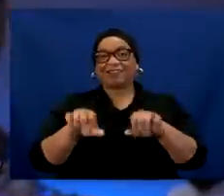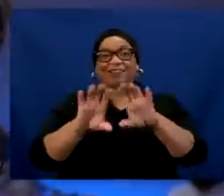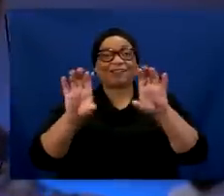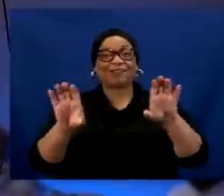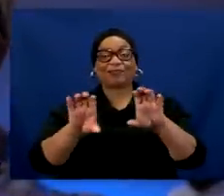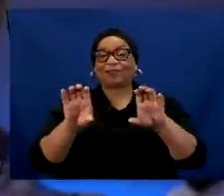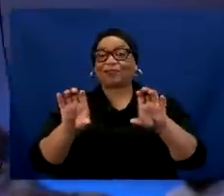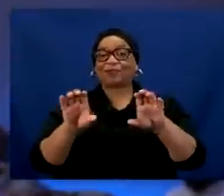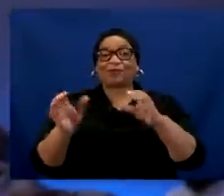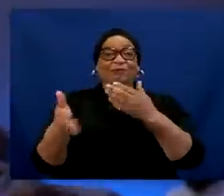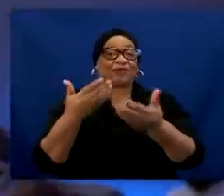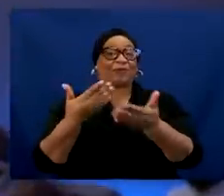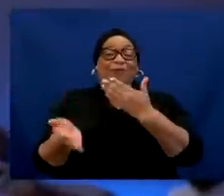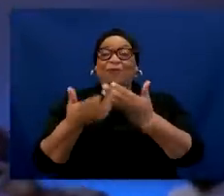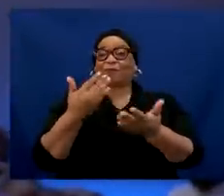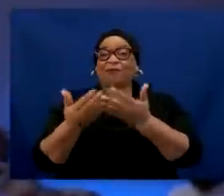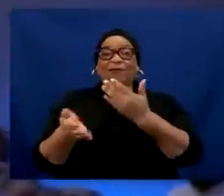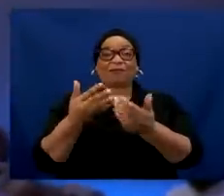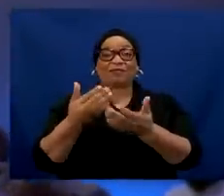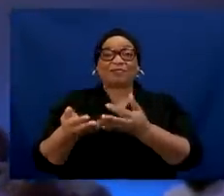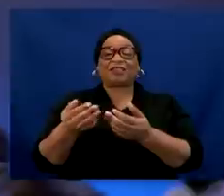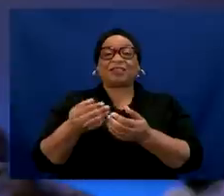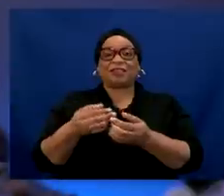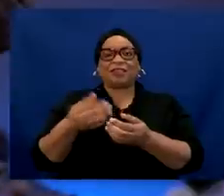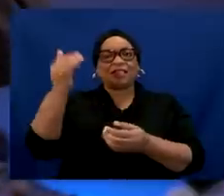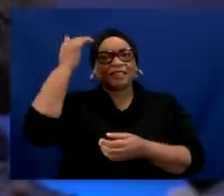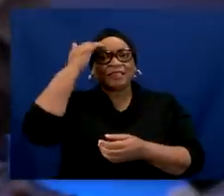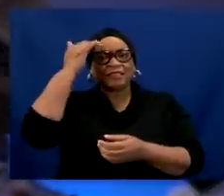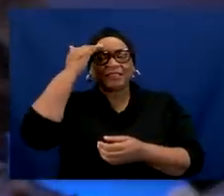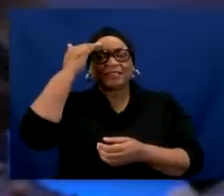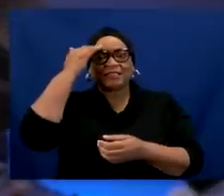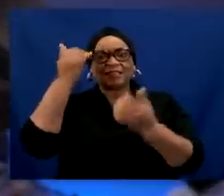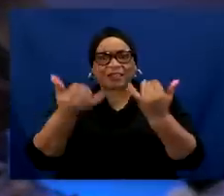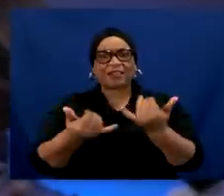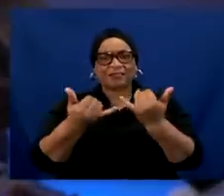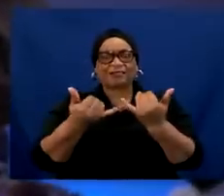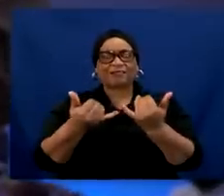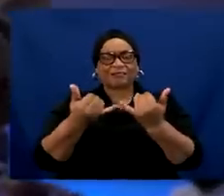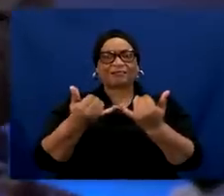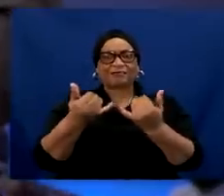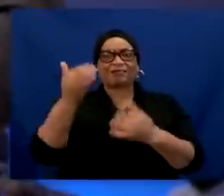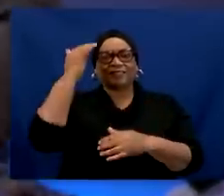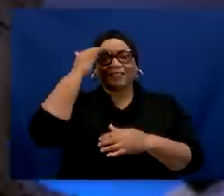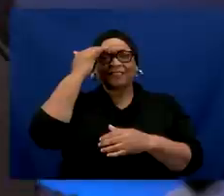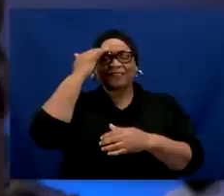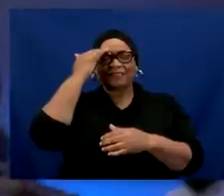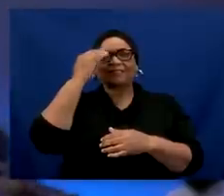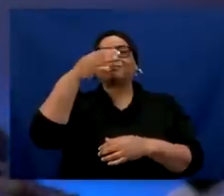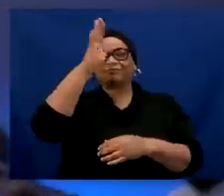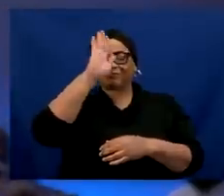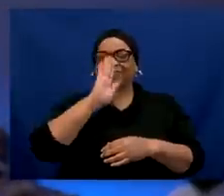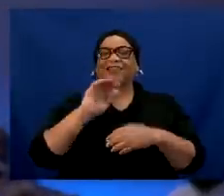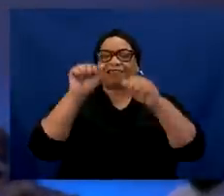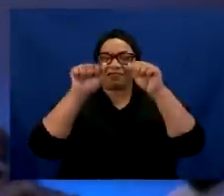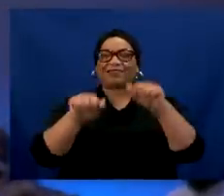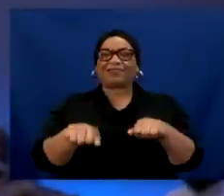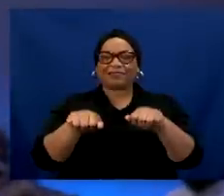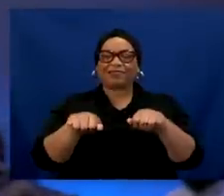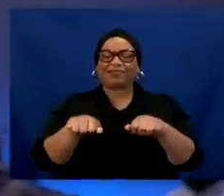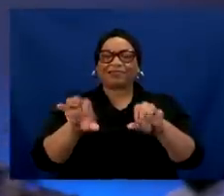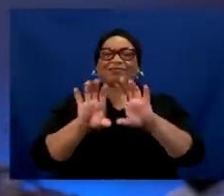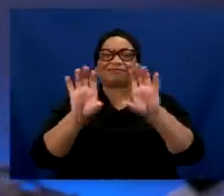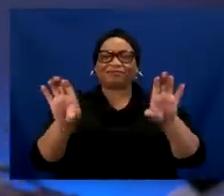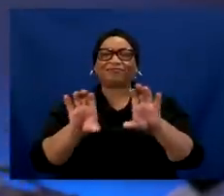Whatever you need God to do, just get it in your mind right now. Just get it in your mind. God